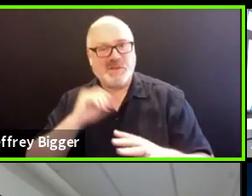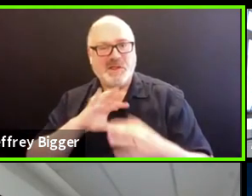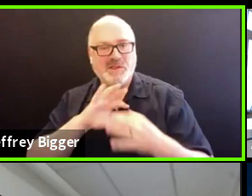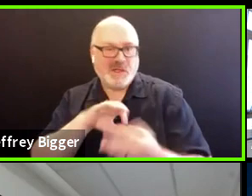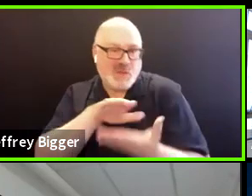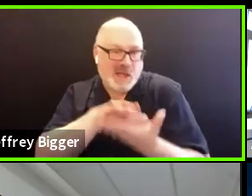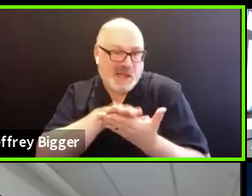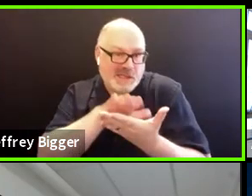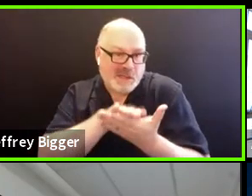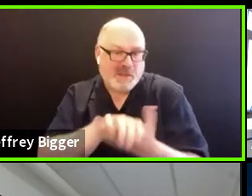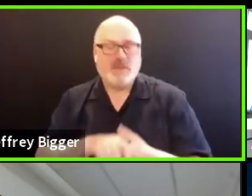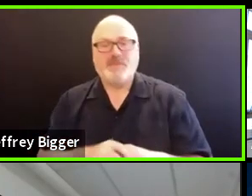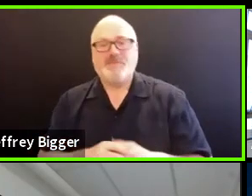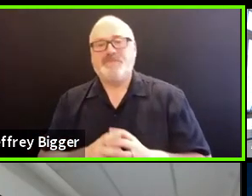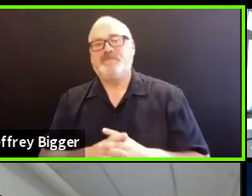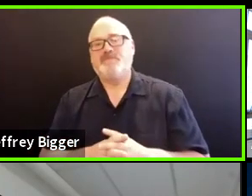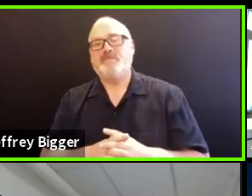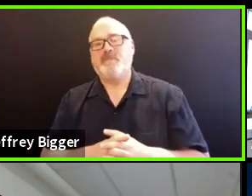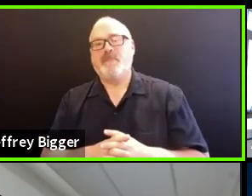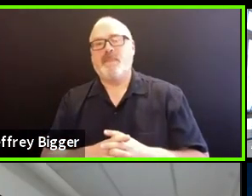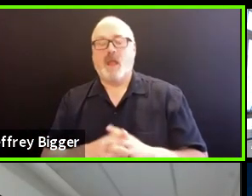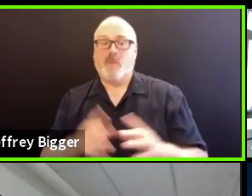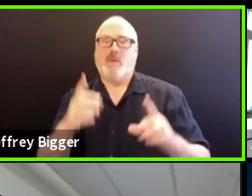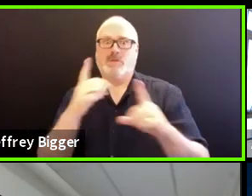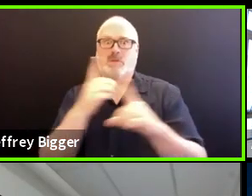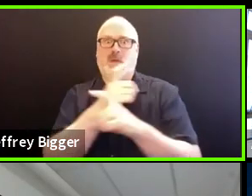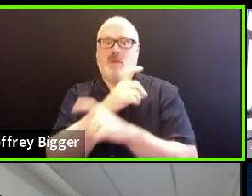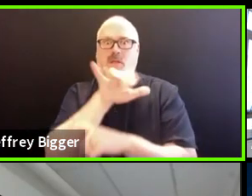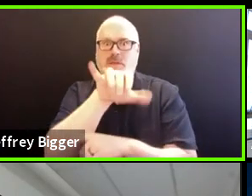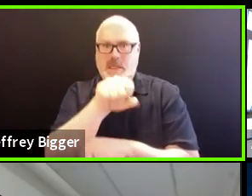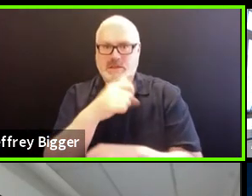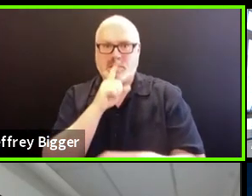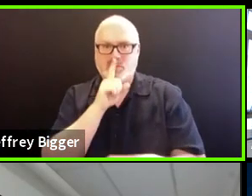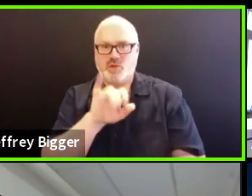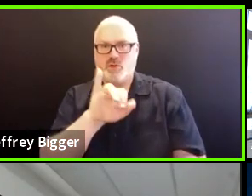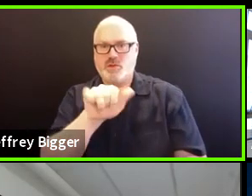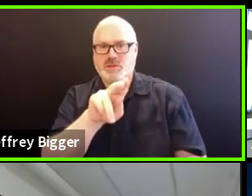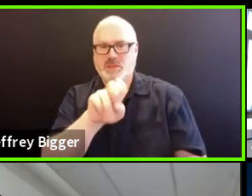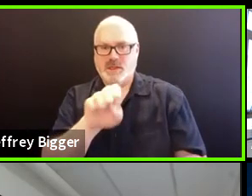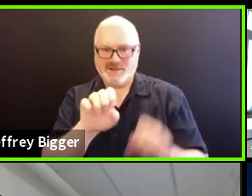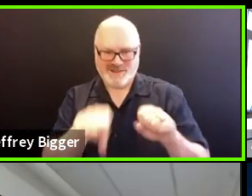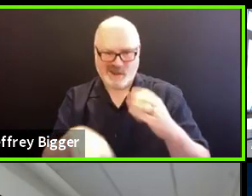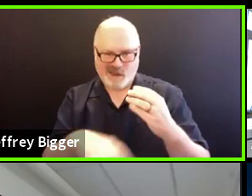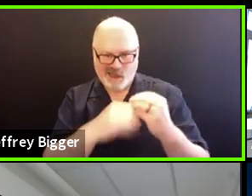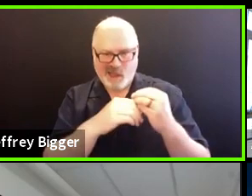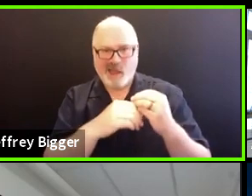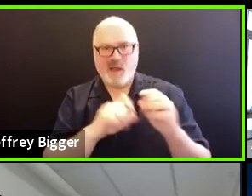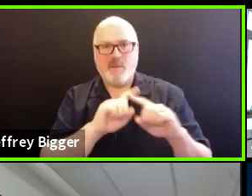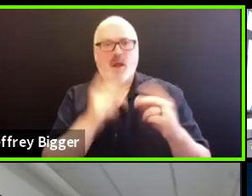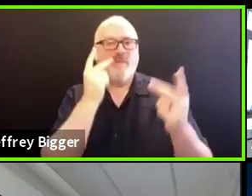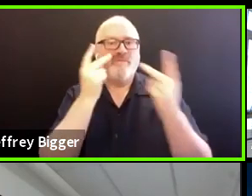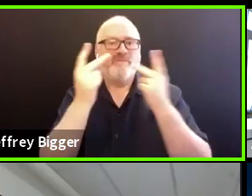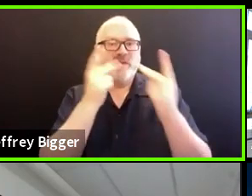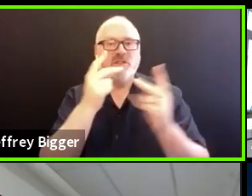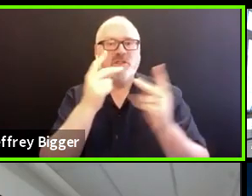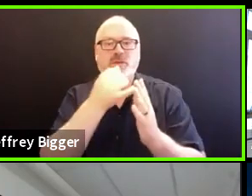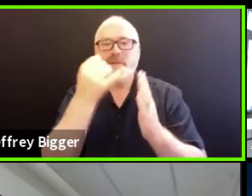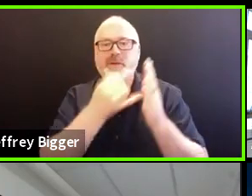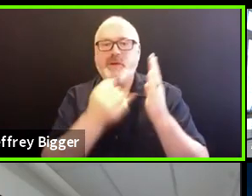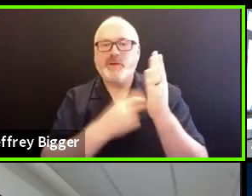Another set of complexities, Dick, I'm sure Janice can chime in on this too, is just our visual and performing arts